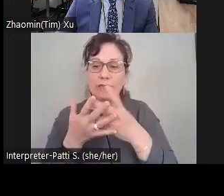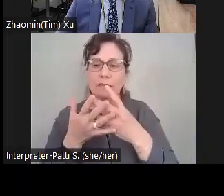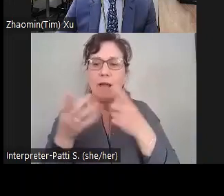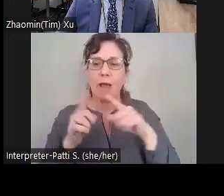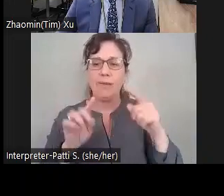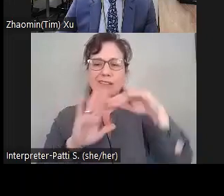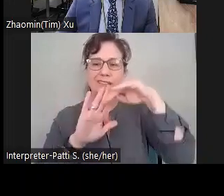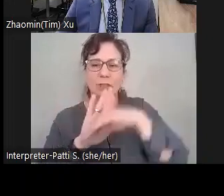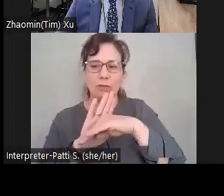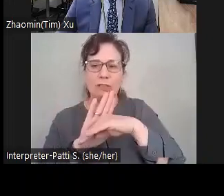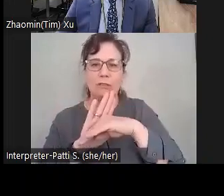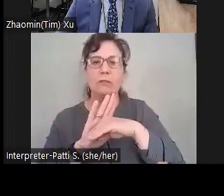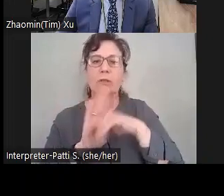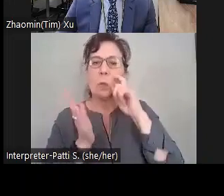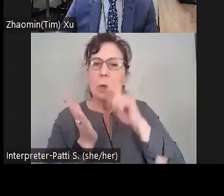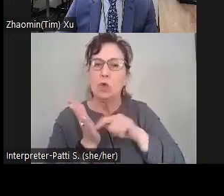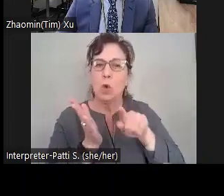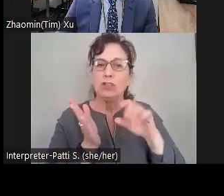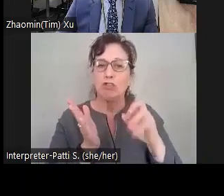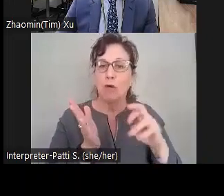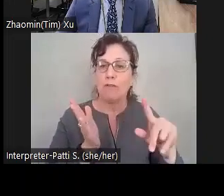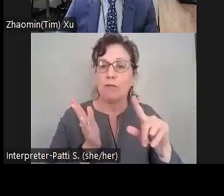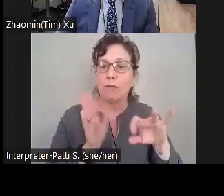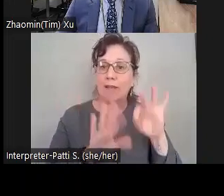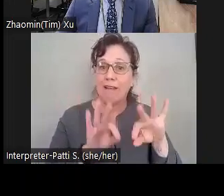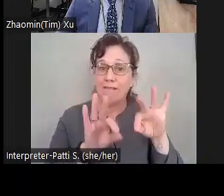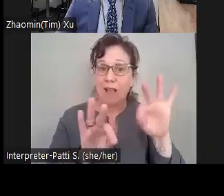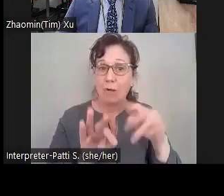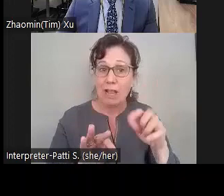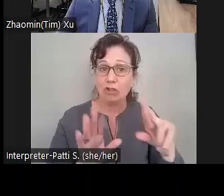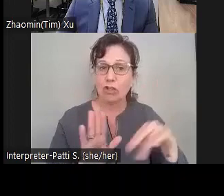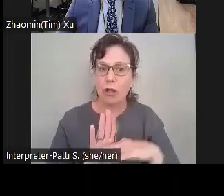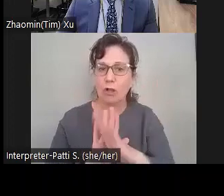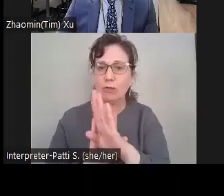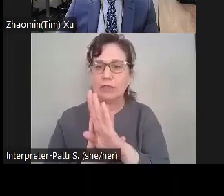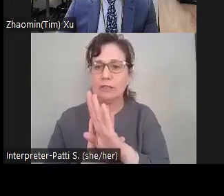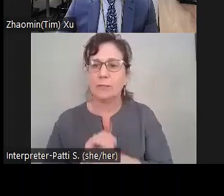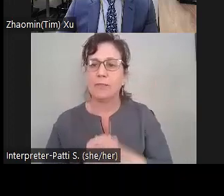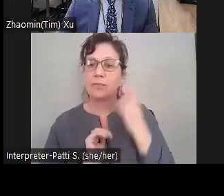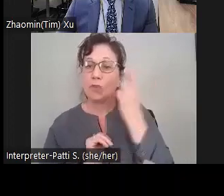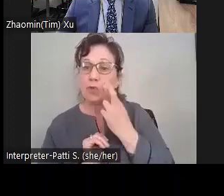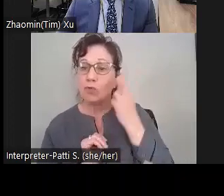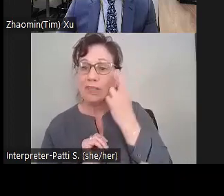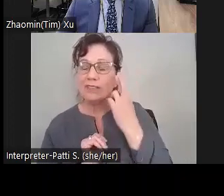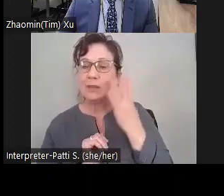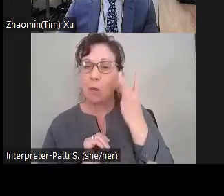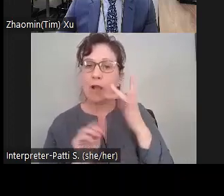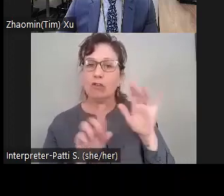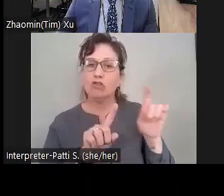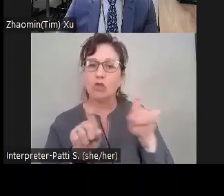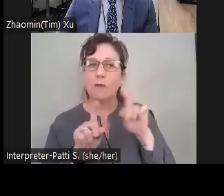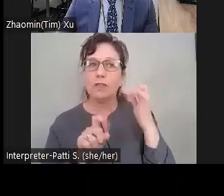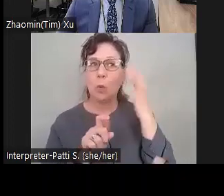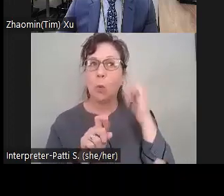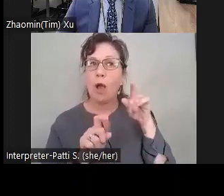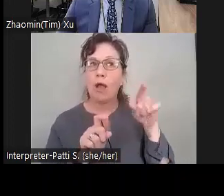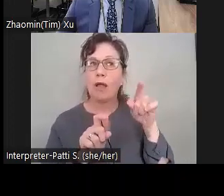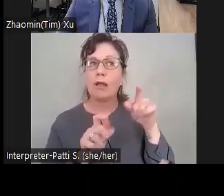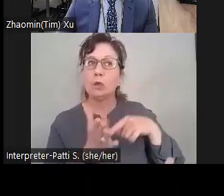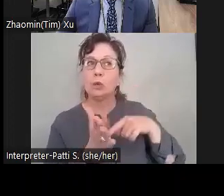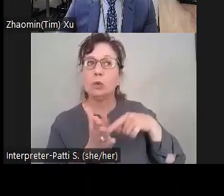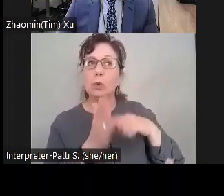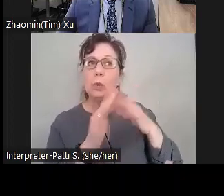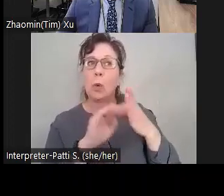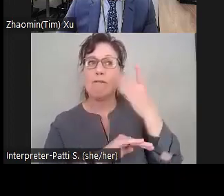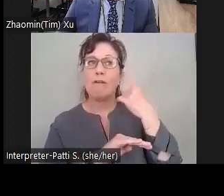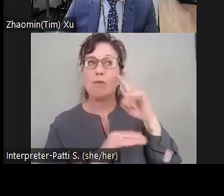seeing an uptick in the rate of cervical cancer. The most common cited reasons in surveys of women for why they were overdue for pap smears was